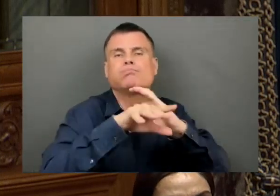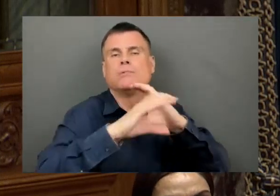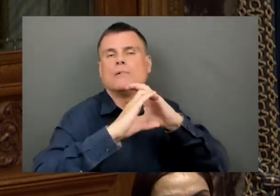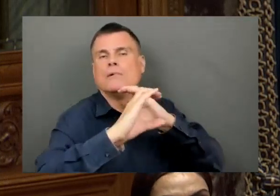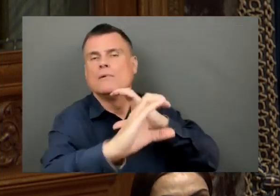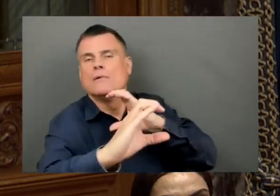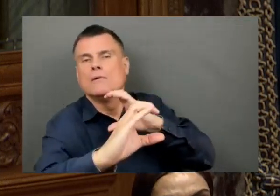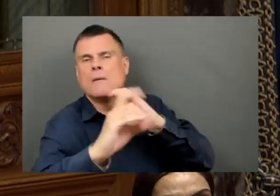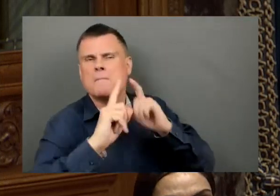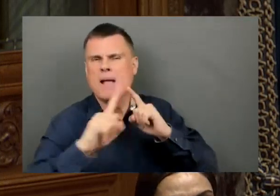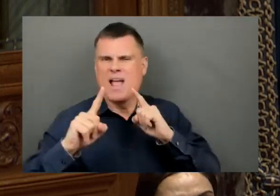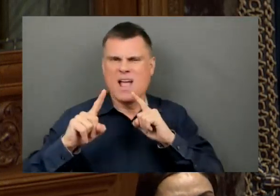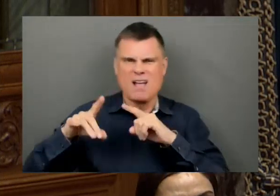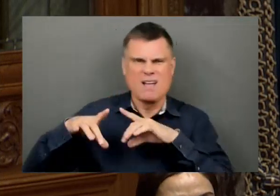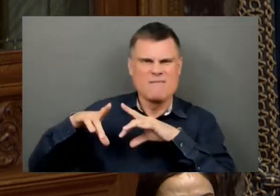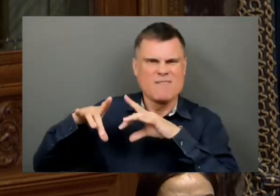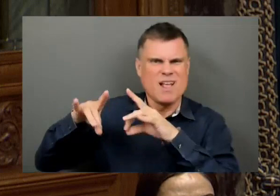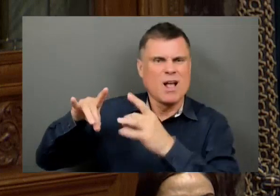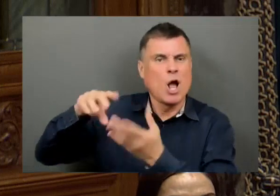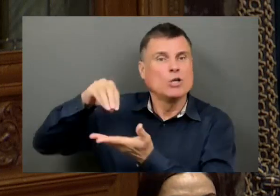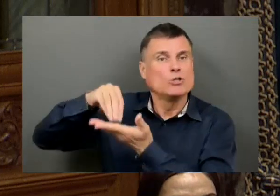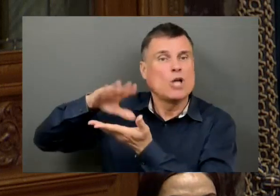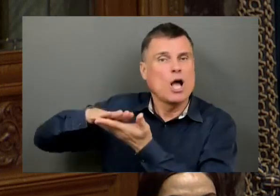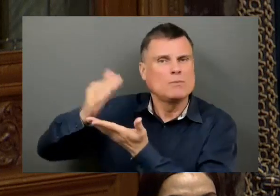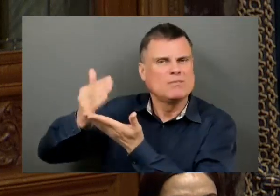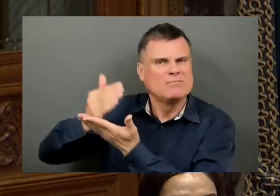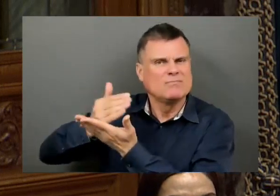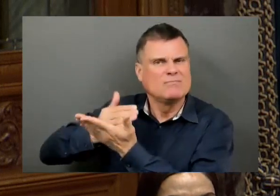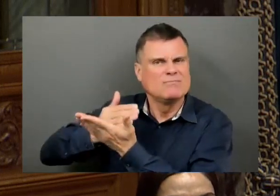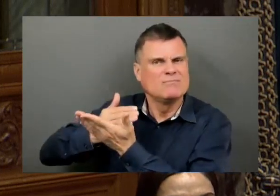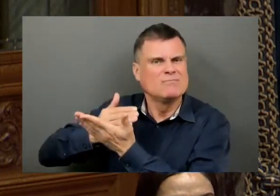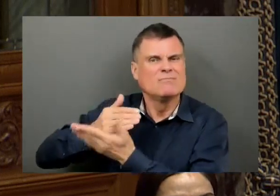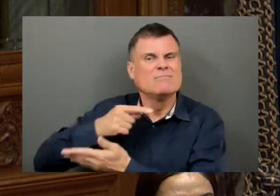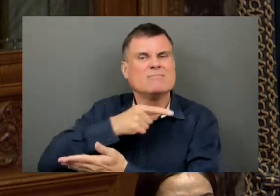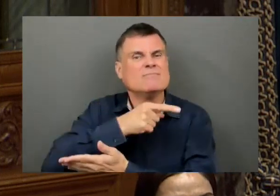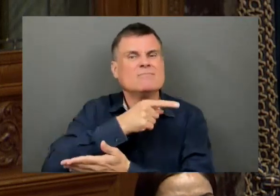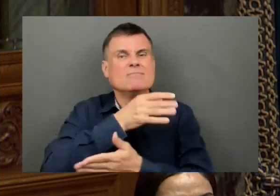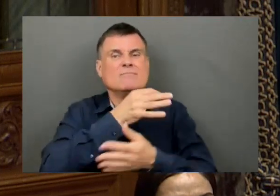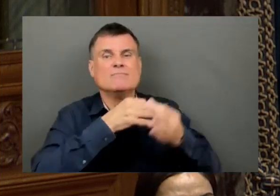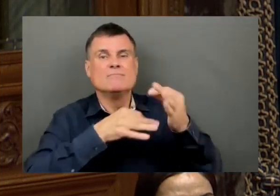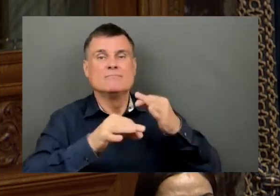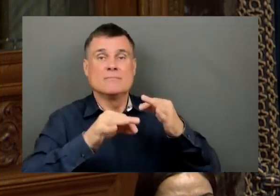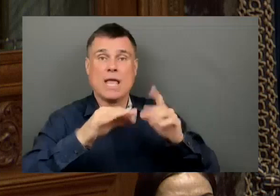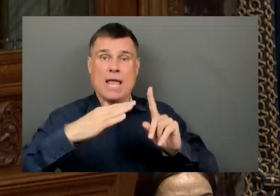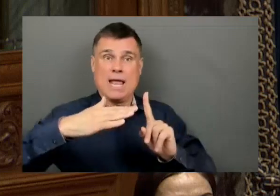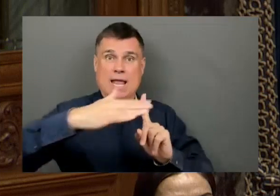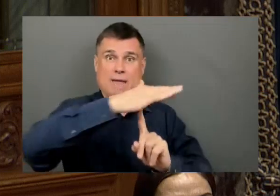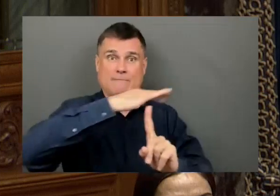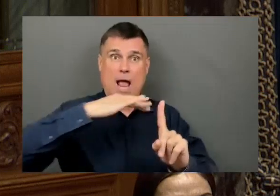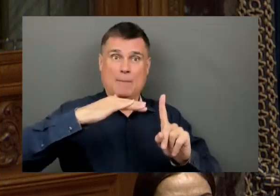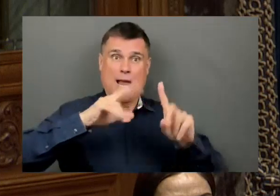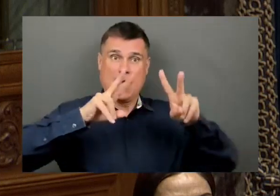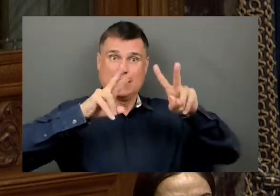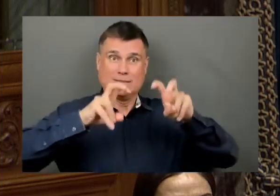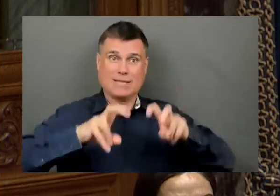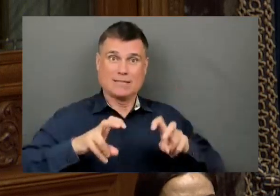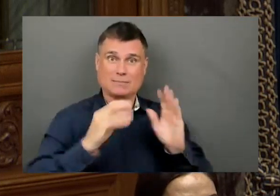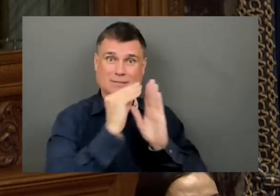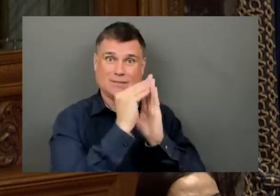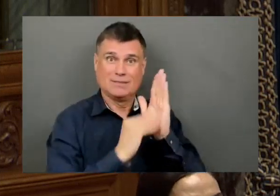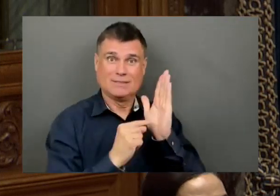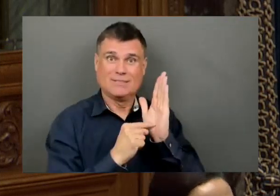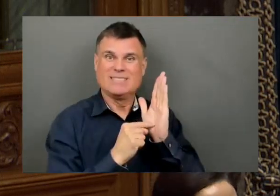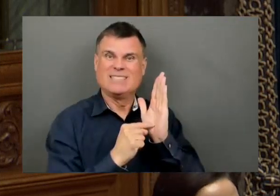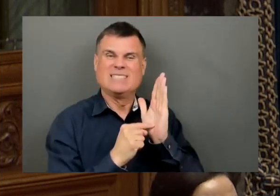necessary environmental assessment for the North Coast transmission line with a, quote, streamlined process. Tara Marsden, spokesperson for the